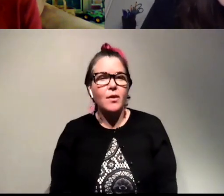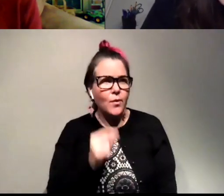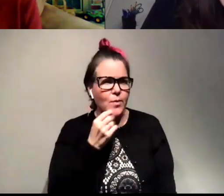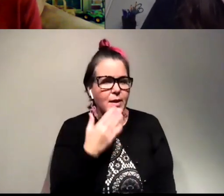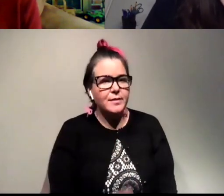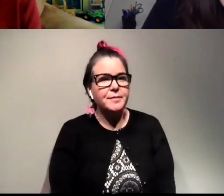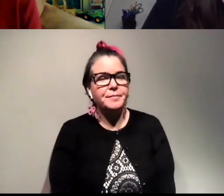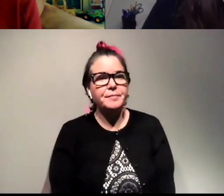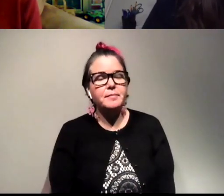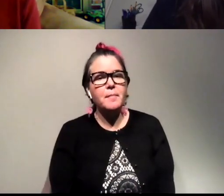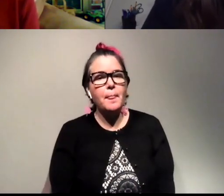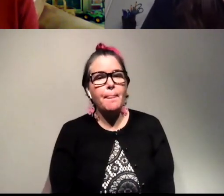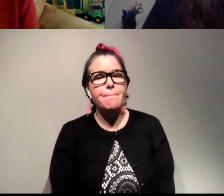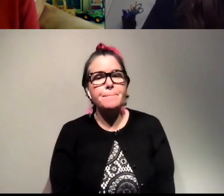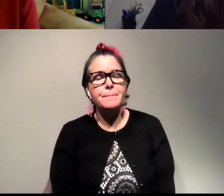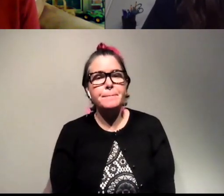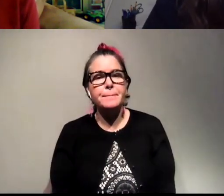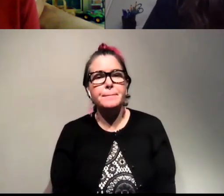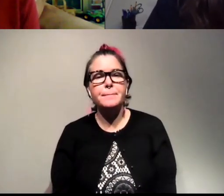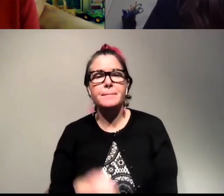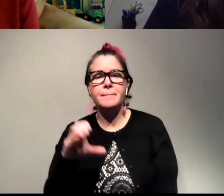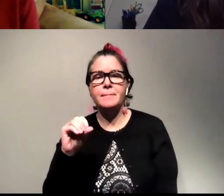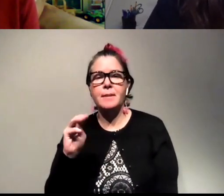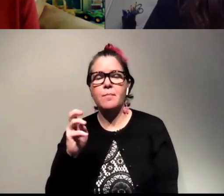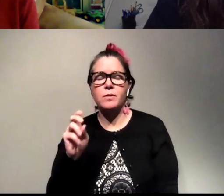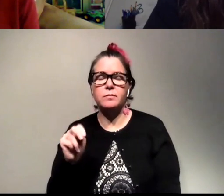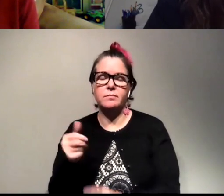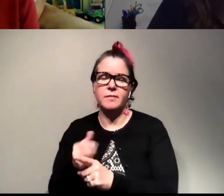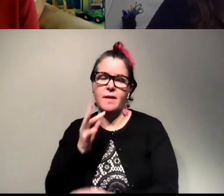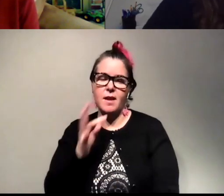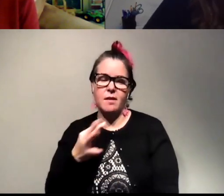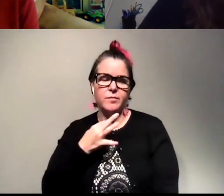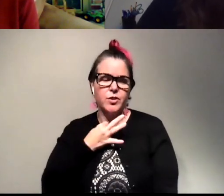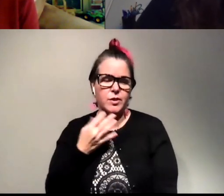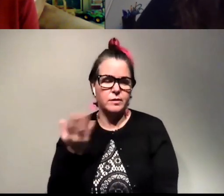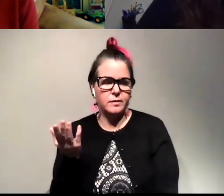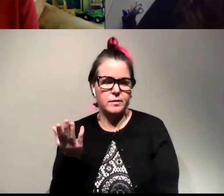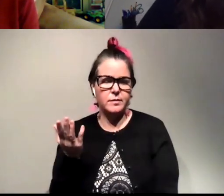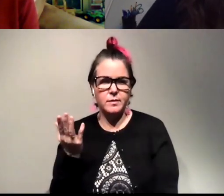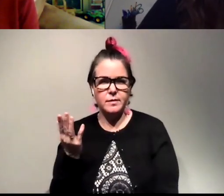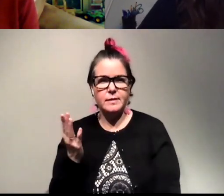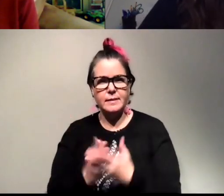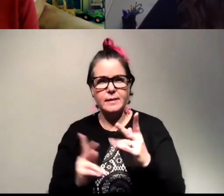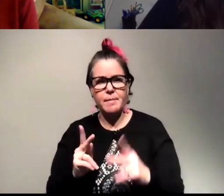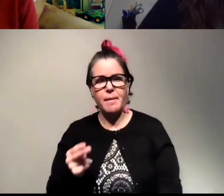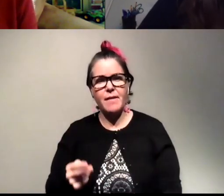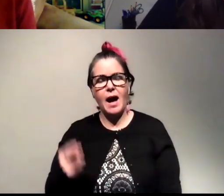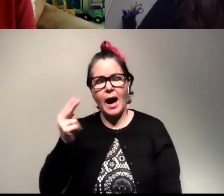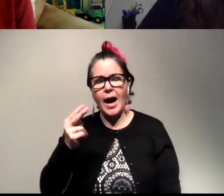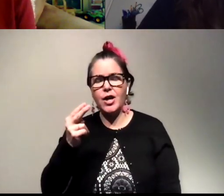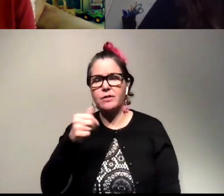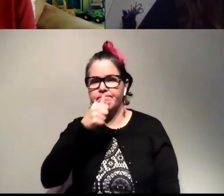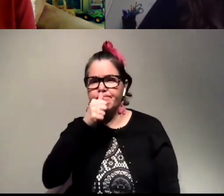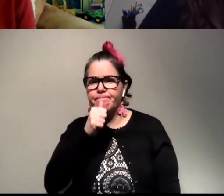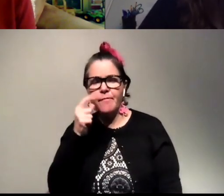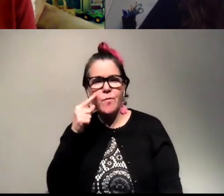Yeah. Let's see. So Cameron, age 9, wants to know, why do some people have a higher pain tolerance than others?